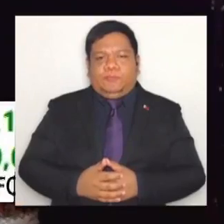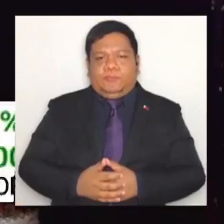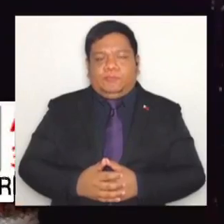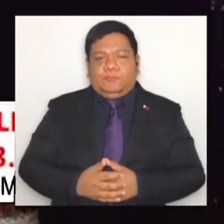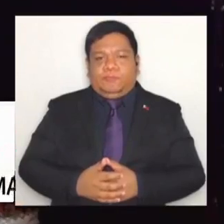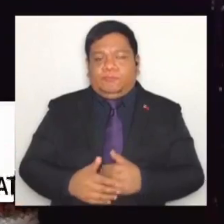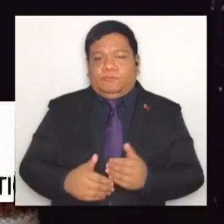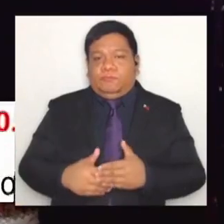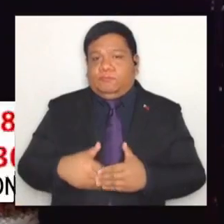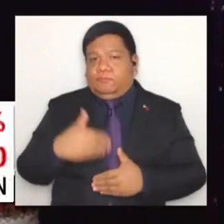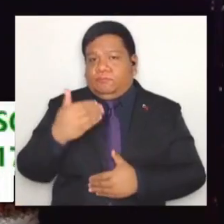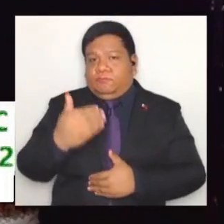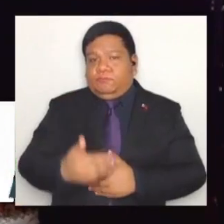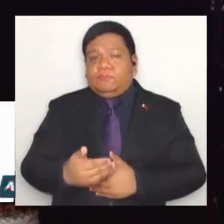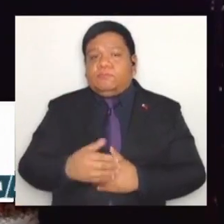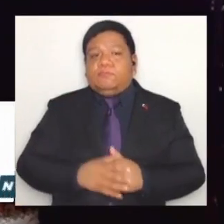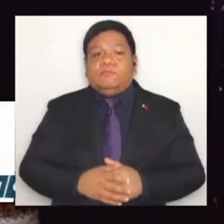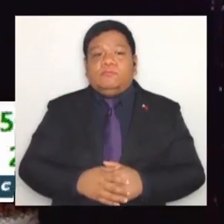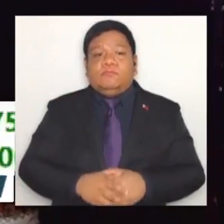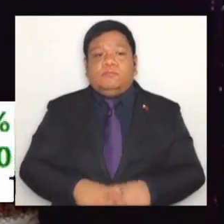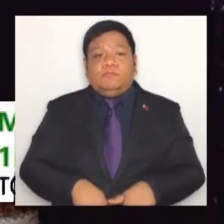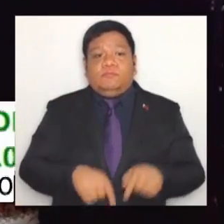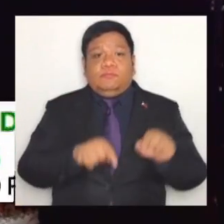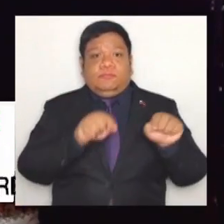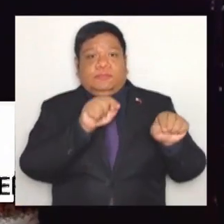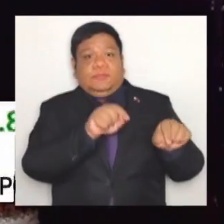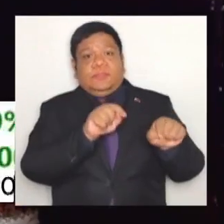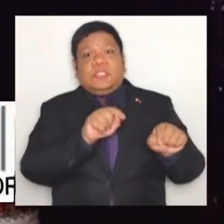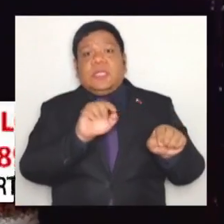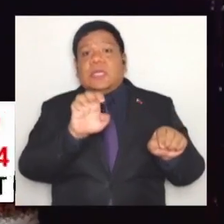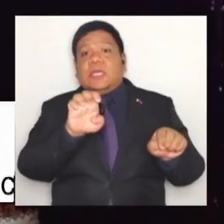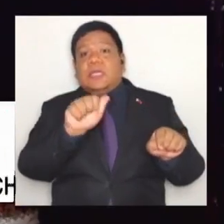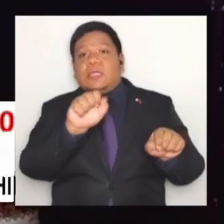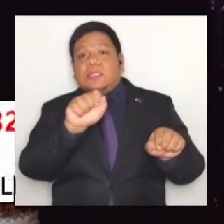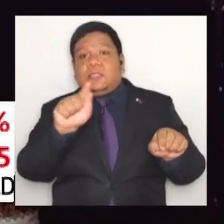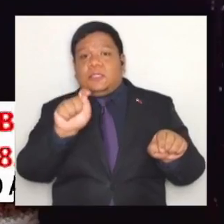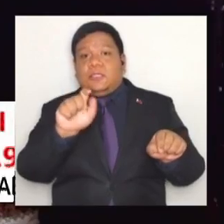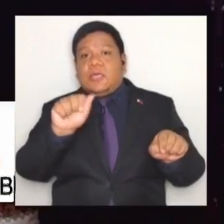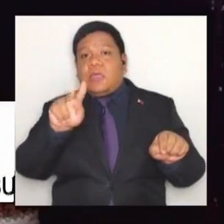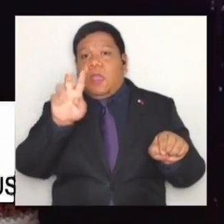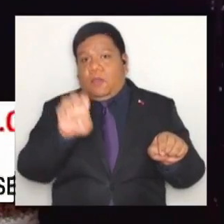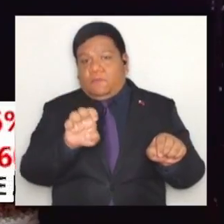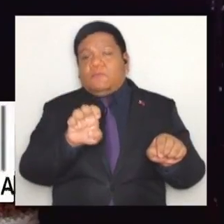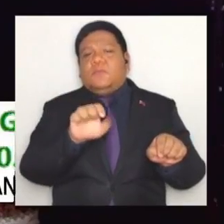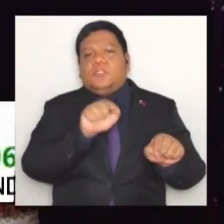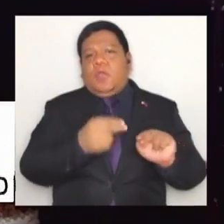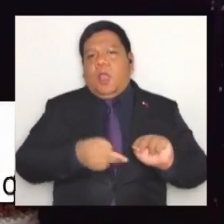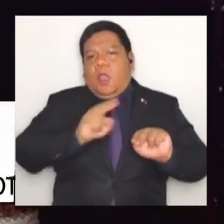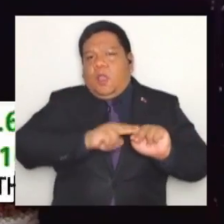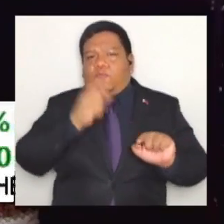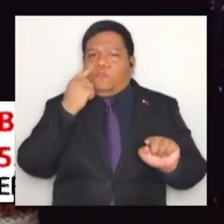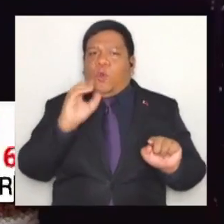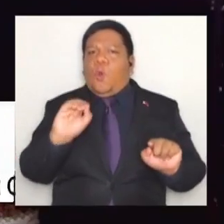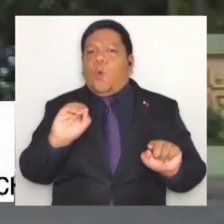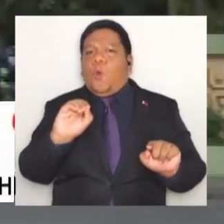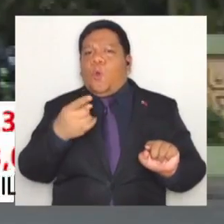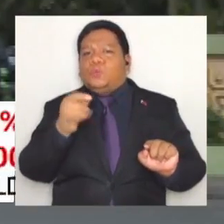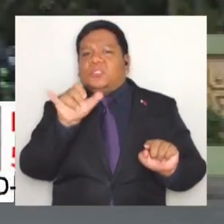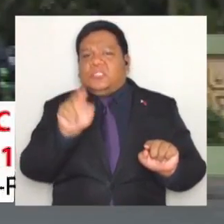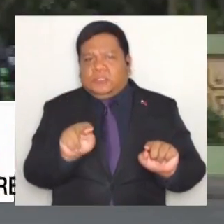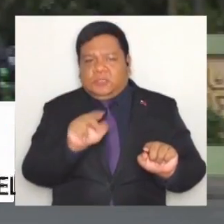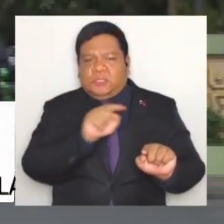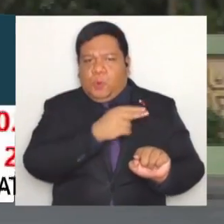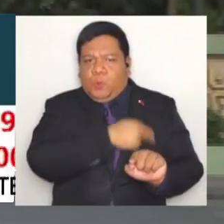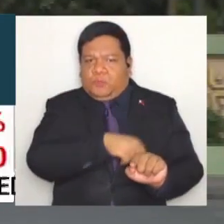The East Avenue Medical Center is boosting its oxygen supply in preparation for a potential surge in COVID-19 cases.